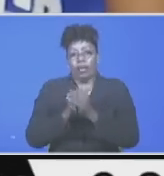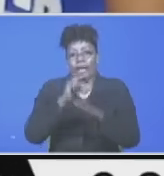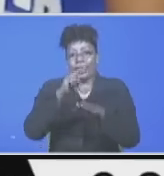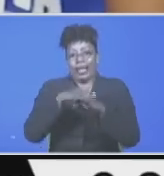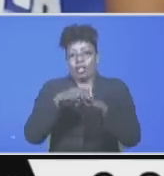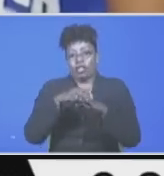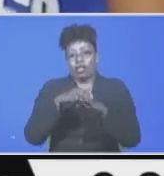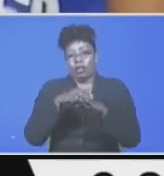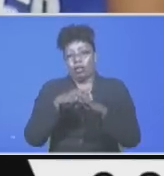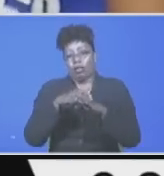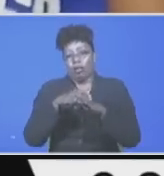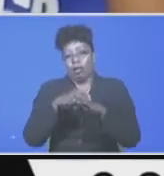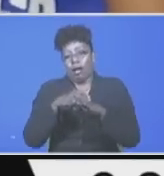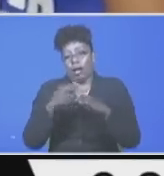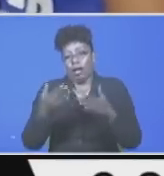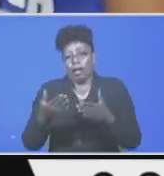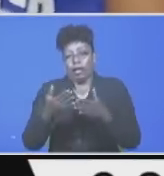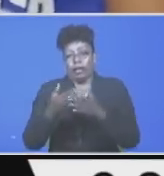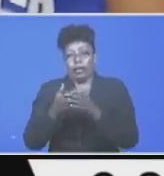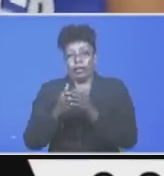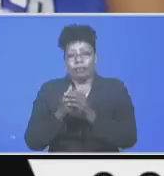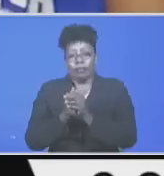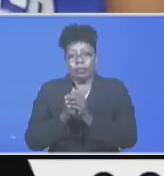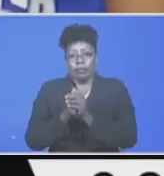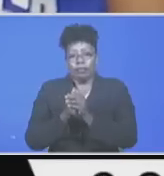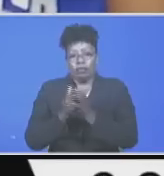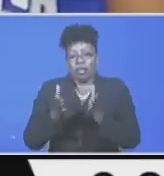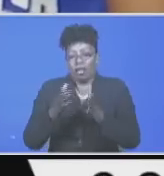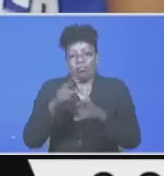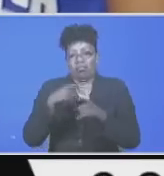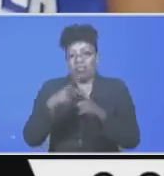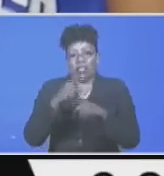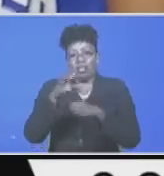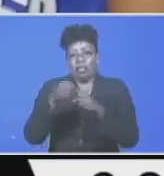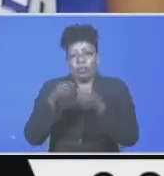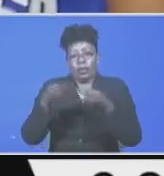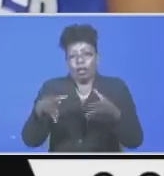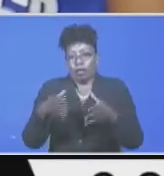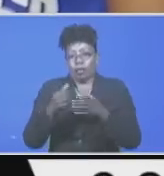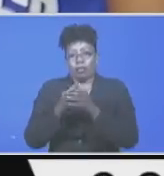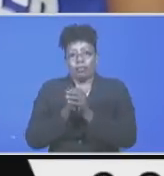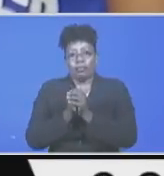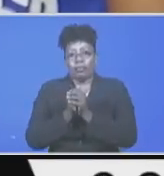title, then the year may be considered a loss.